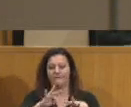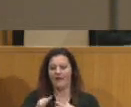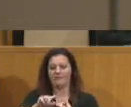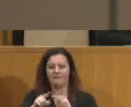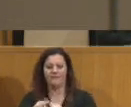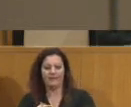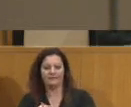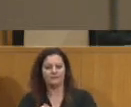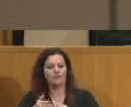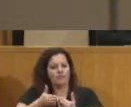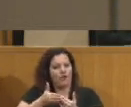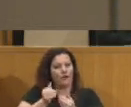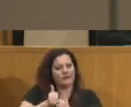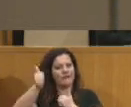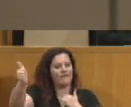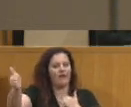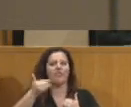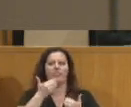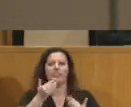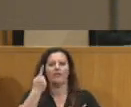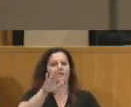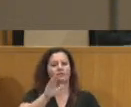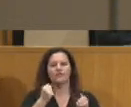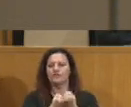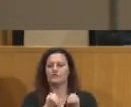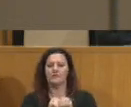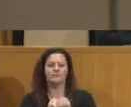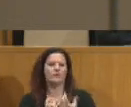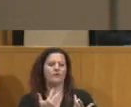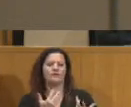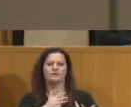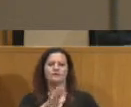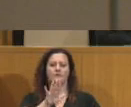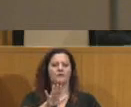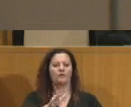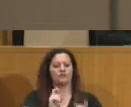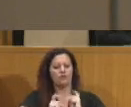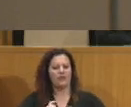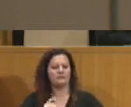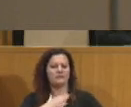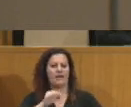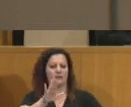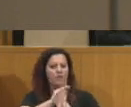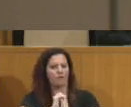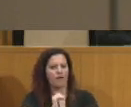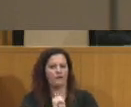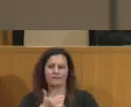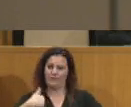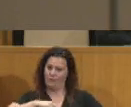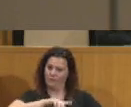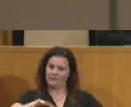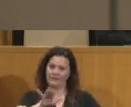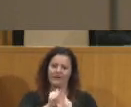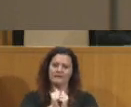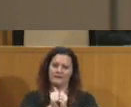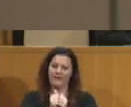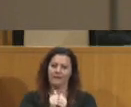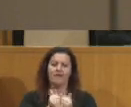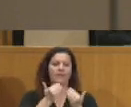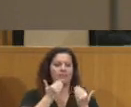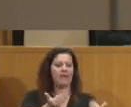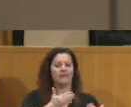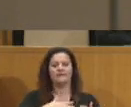Thank you, Mayor. Can you all hear me okay? Oh, yes. So that's my first time hearing my voice in the chamber. So I just thank God, and I'm excited to be